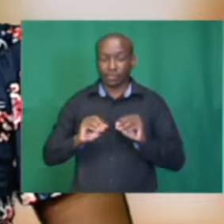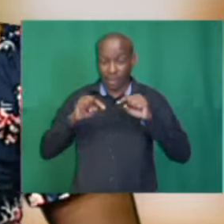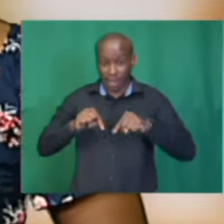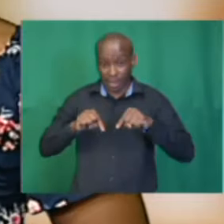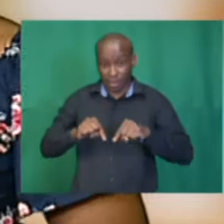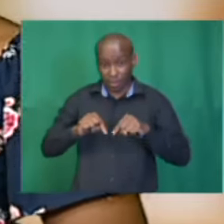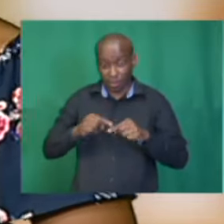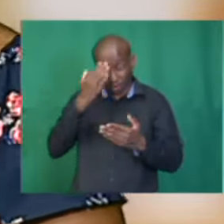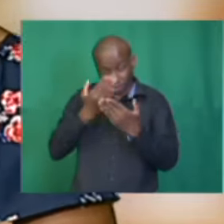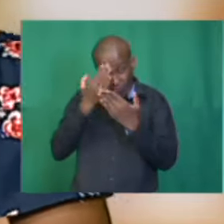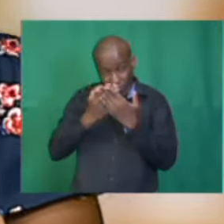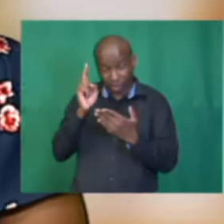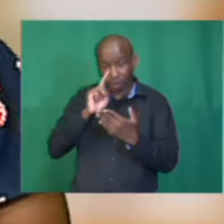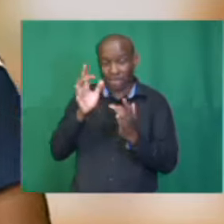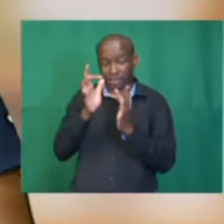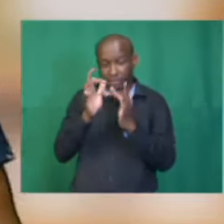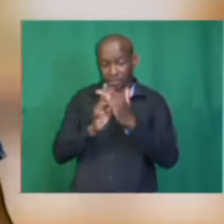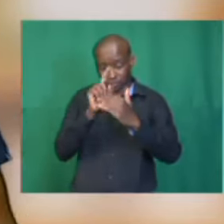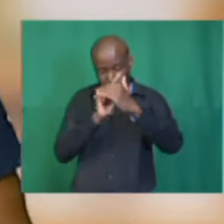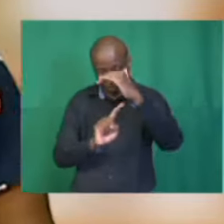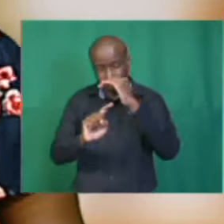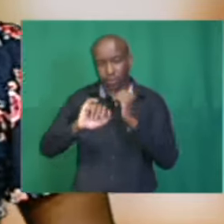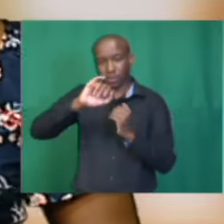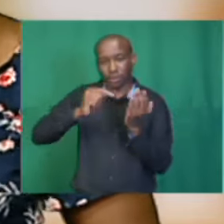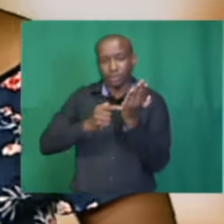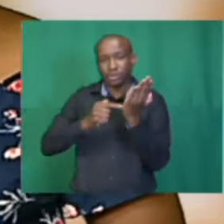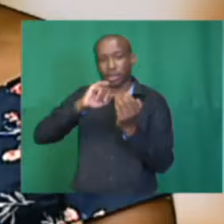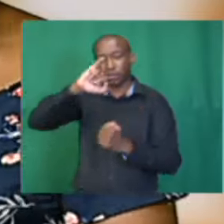entry into Jerusalem. And